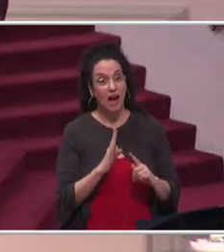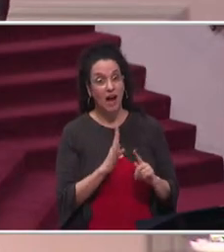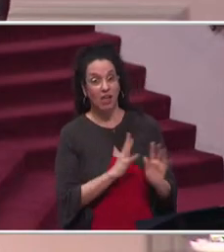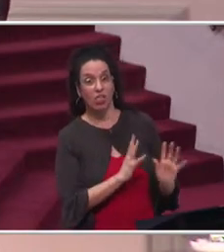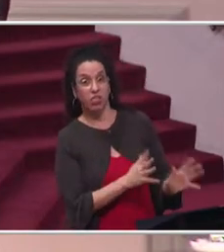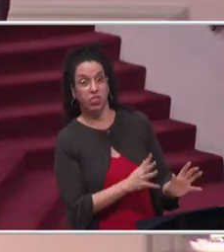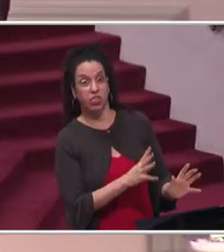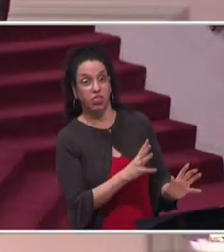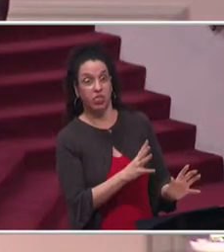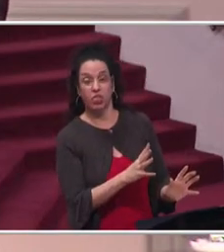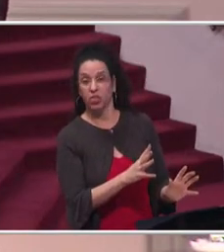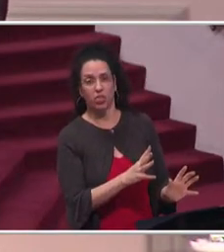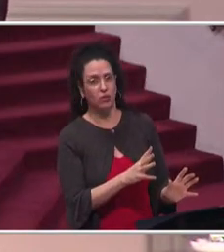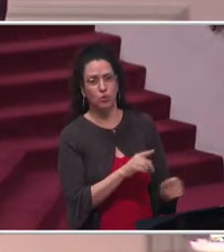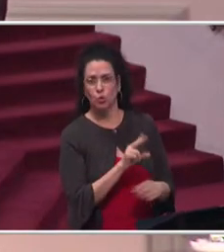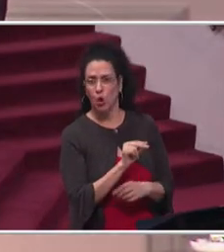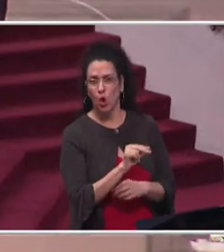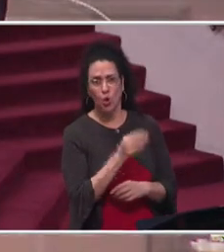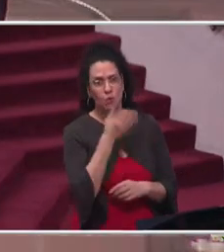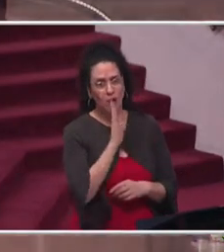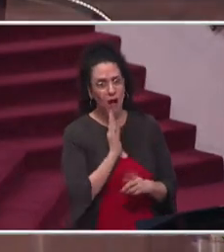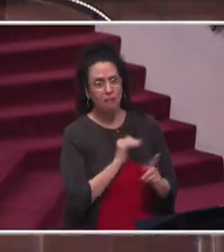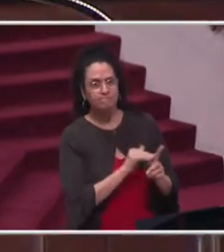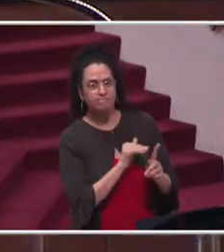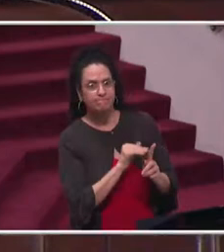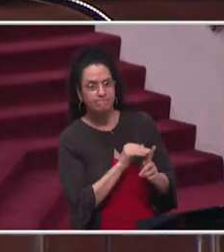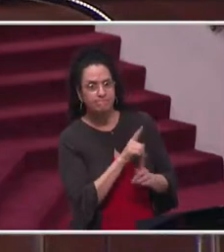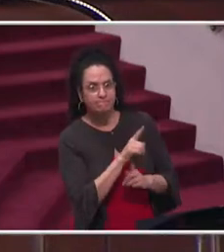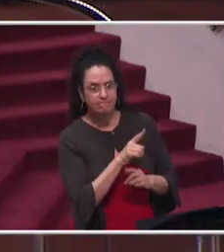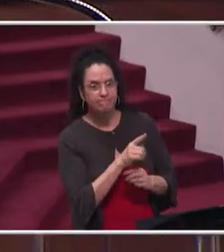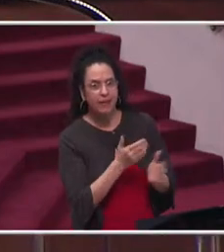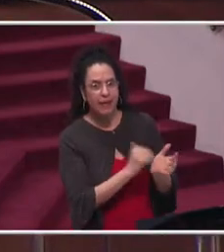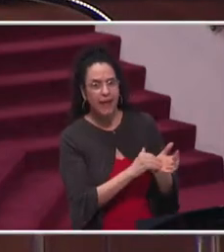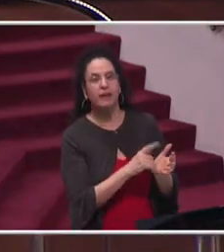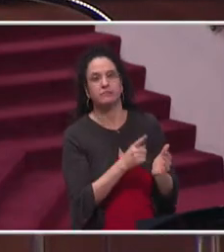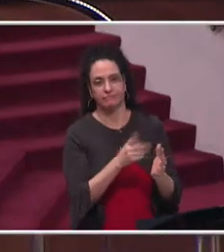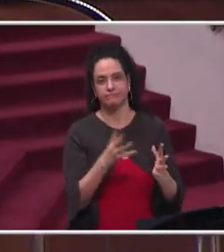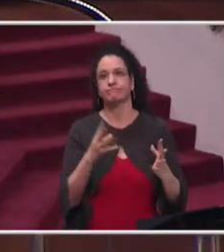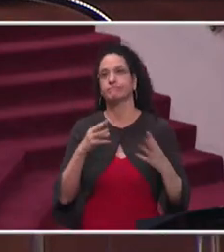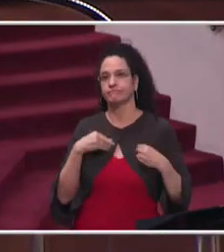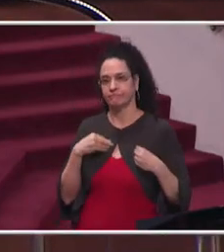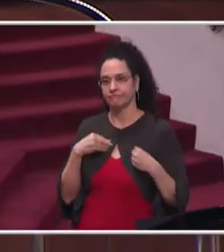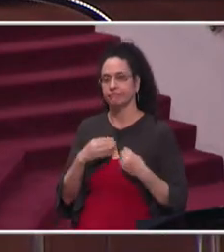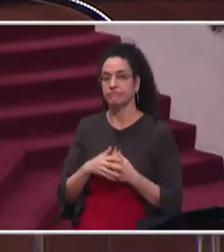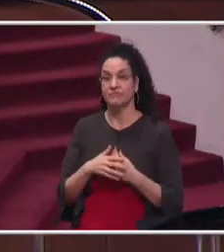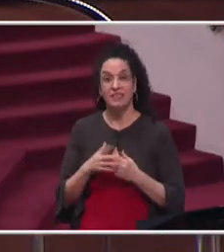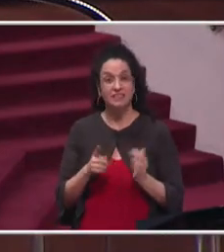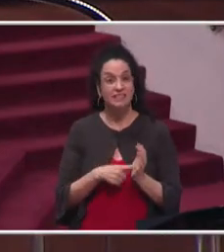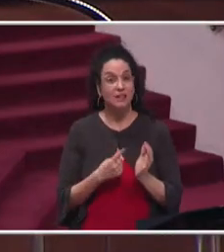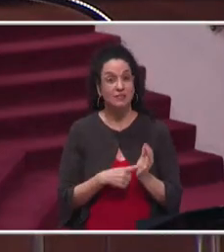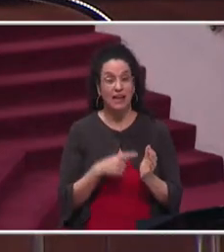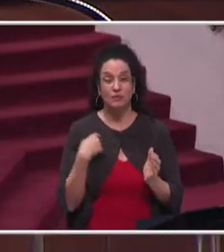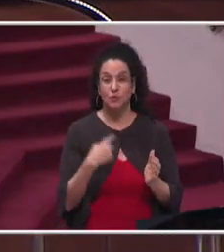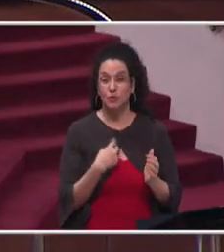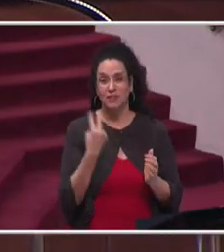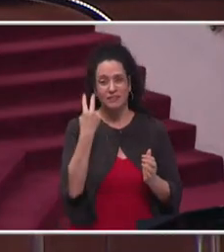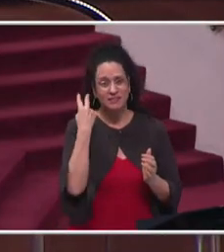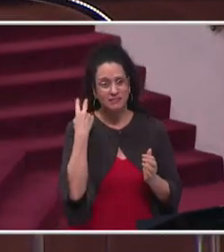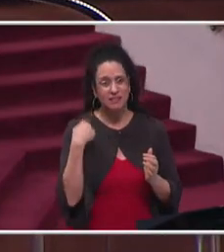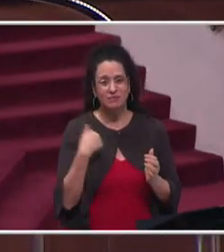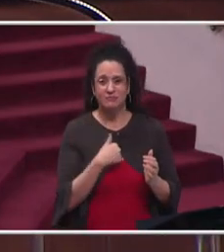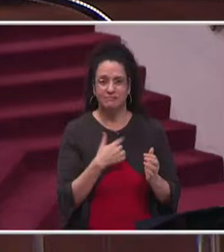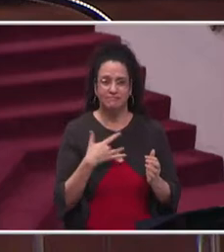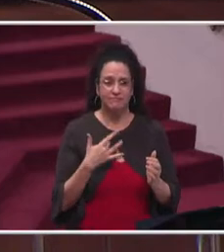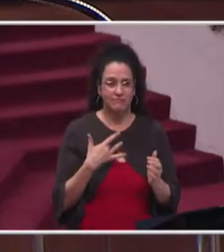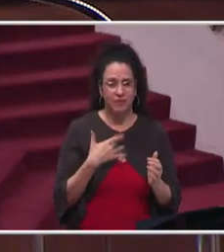And that's what we need to understand. Some of us are dealing with some regrets in our life. And if you're dealing